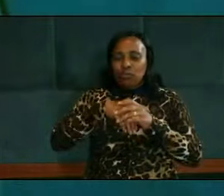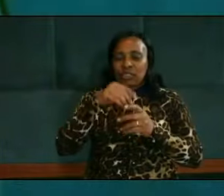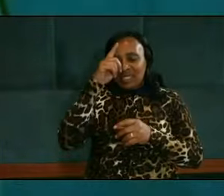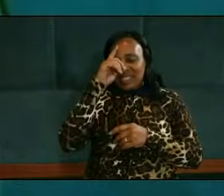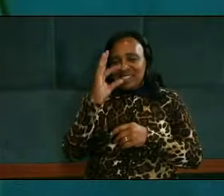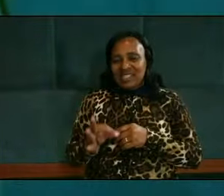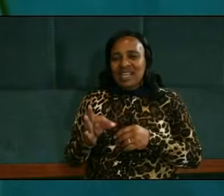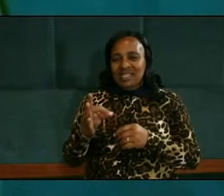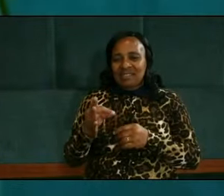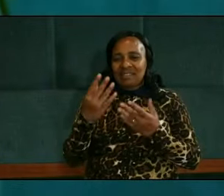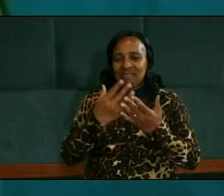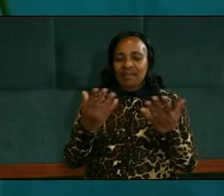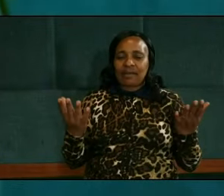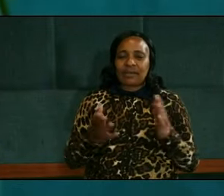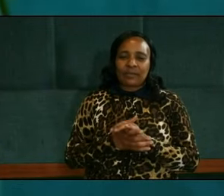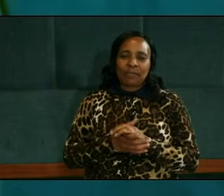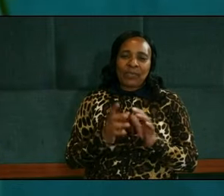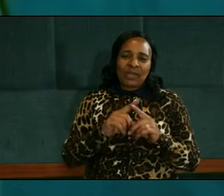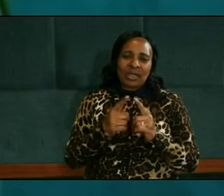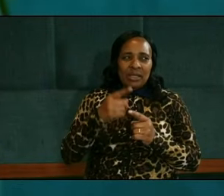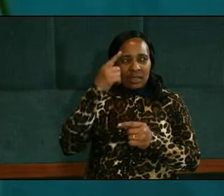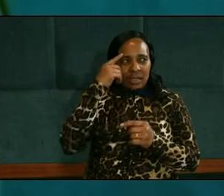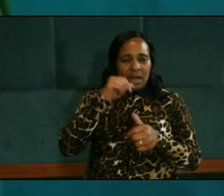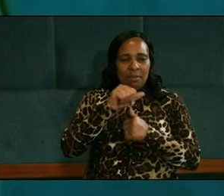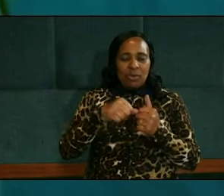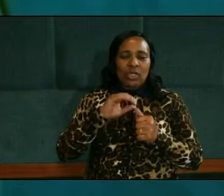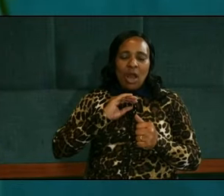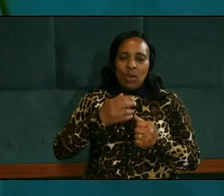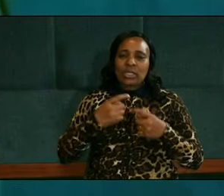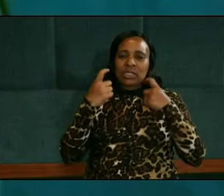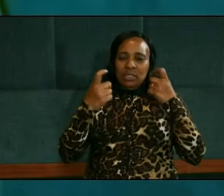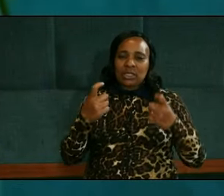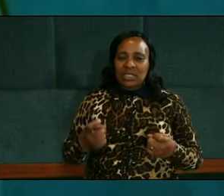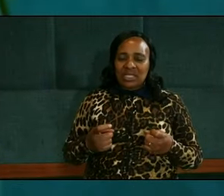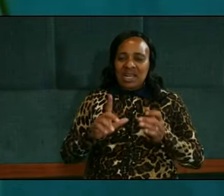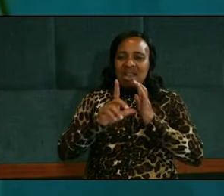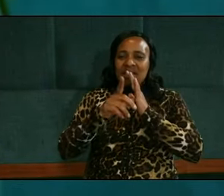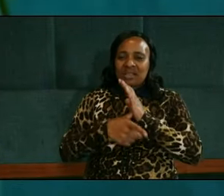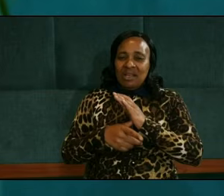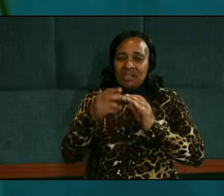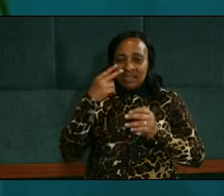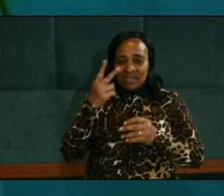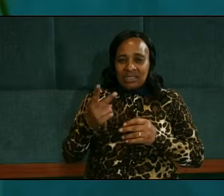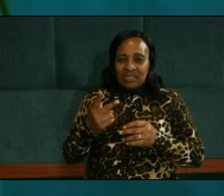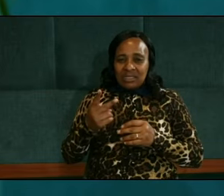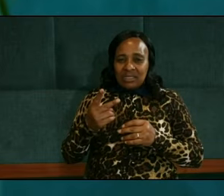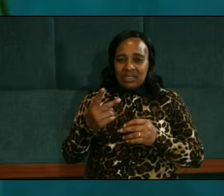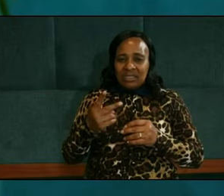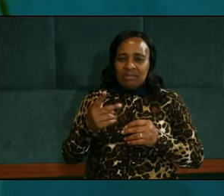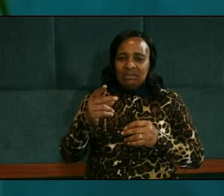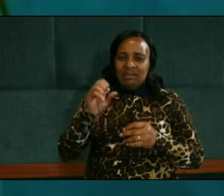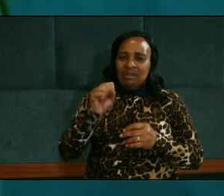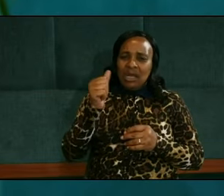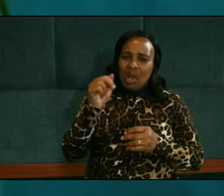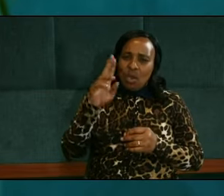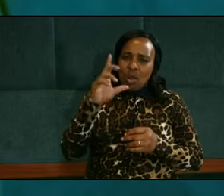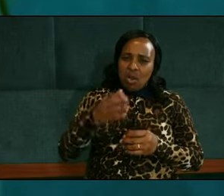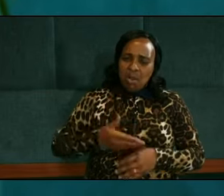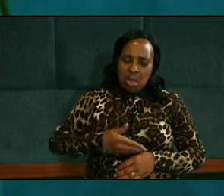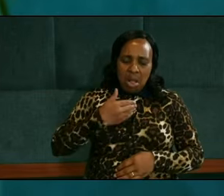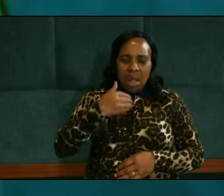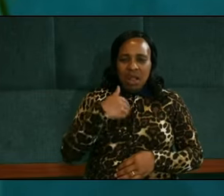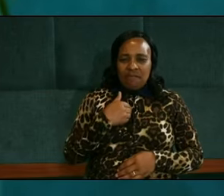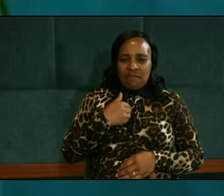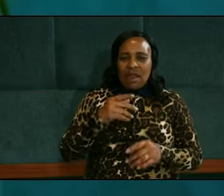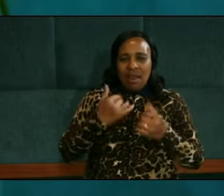then in thinking about our weaknesses, later on we'll see Saul spare Agag. And I think the lesson